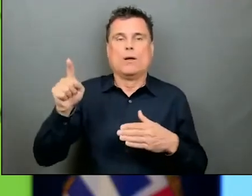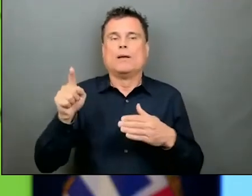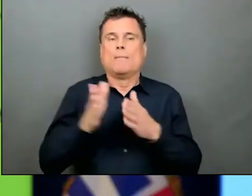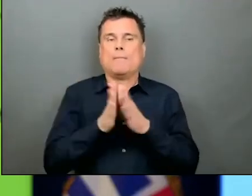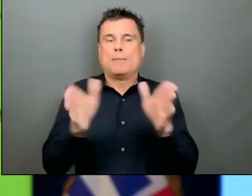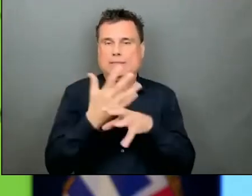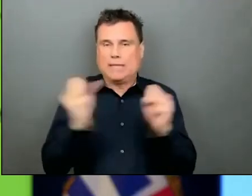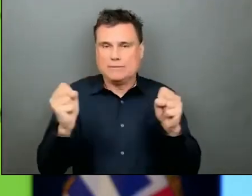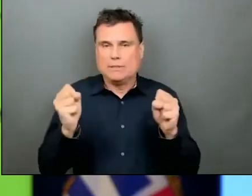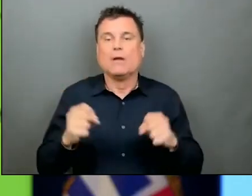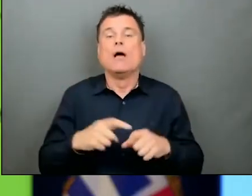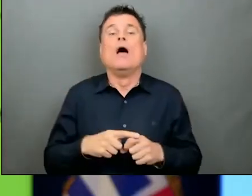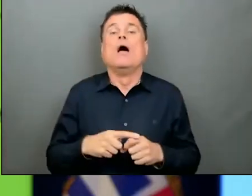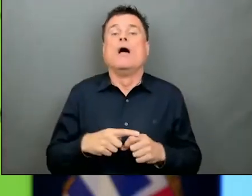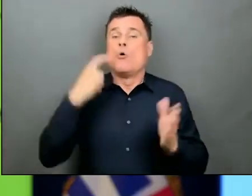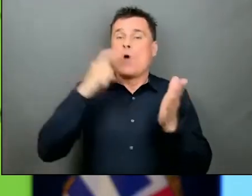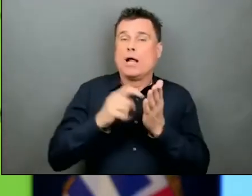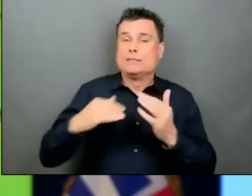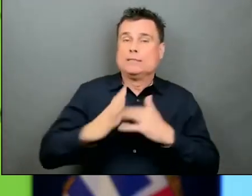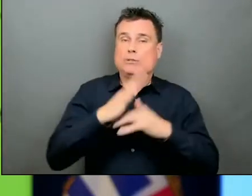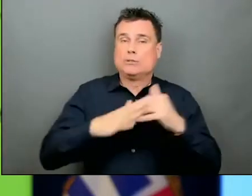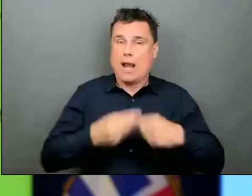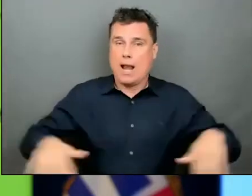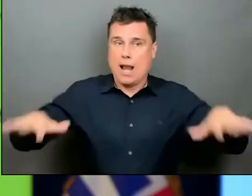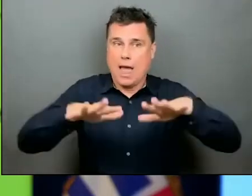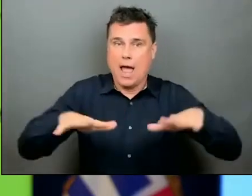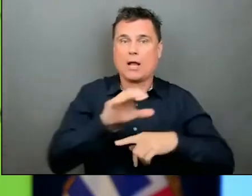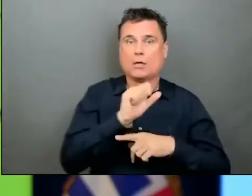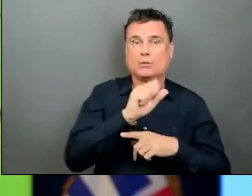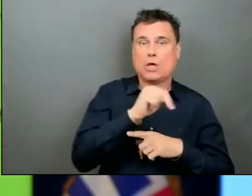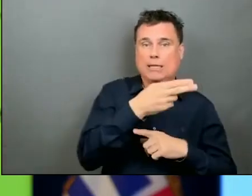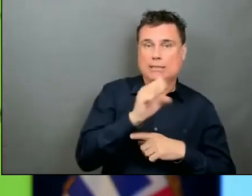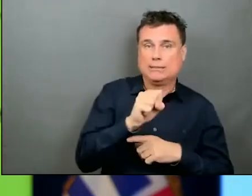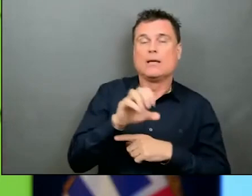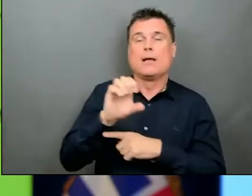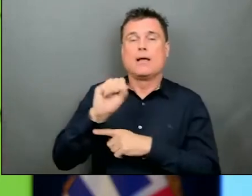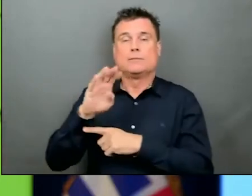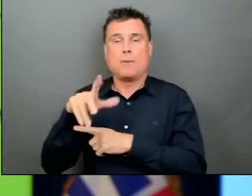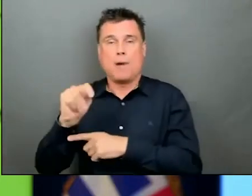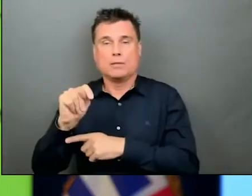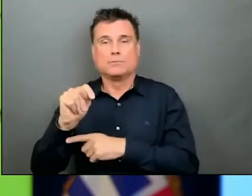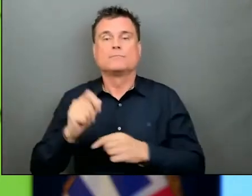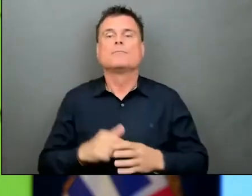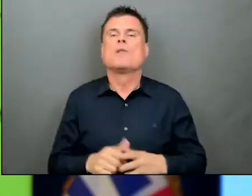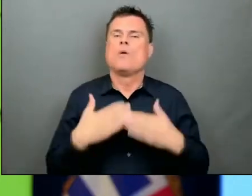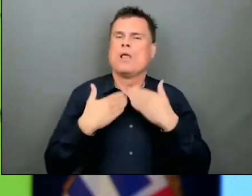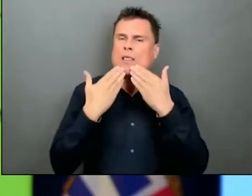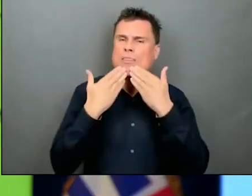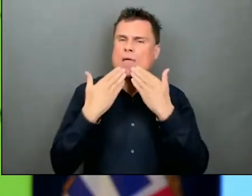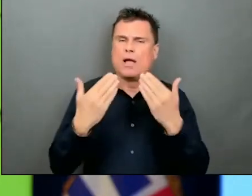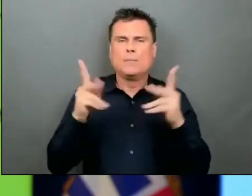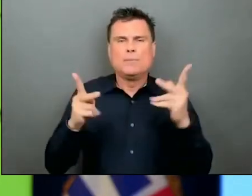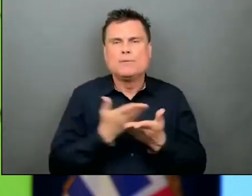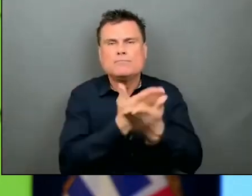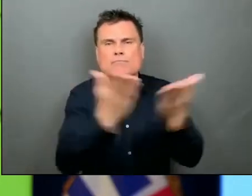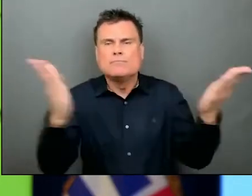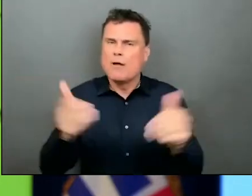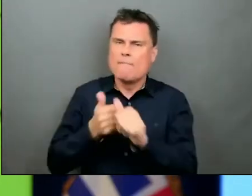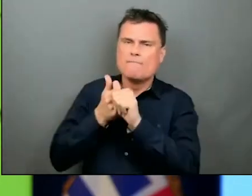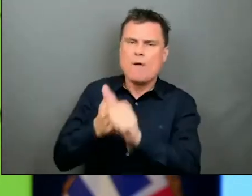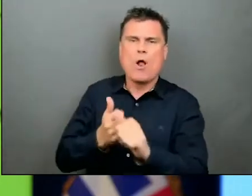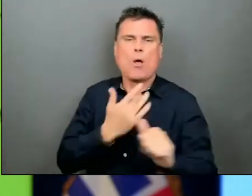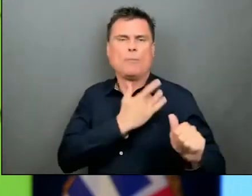Off the top, I want to thank the vast majority of British Columbians who are following provincial health orders, such as masking